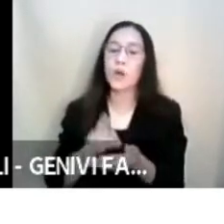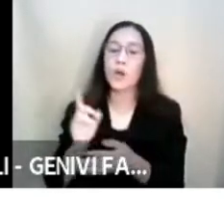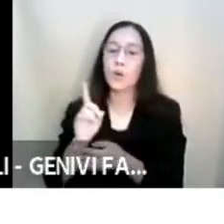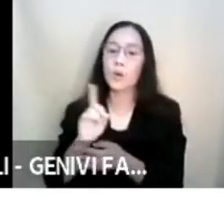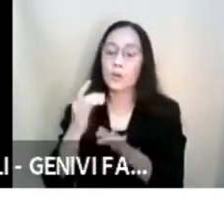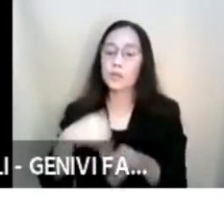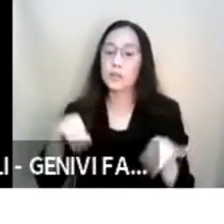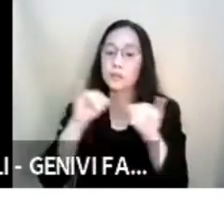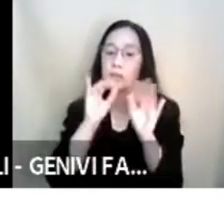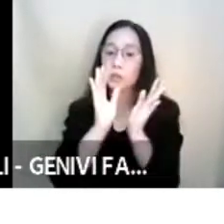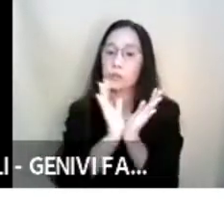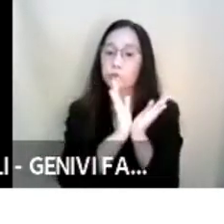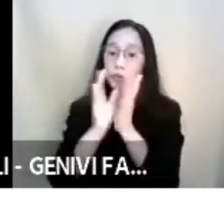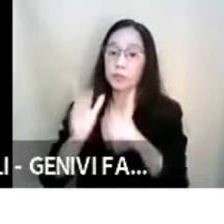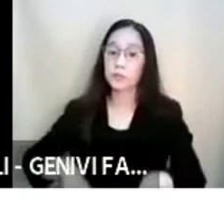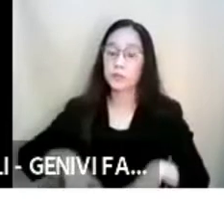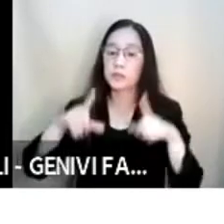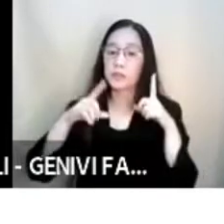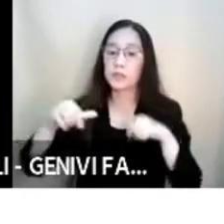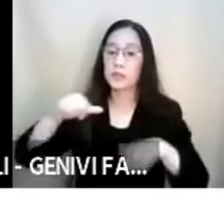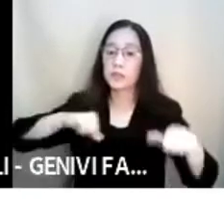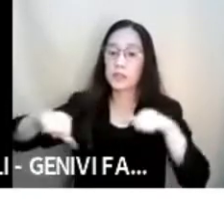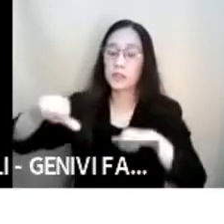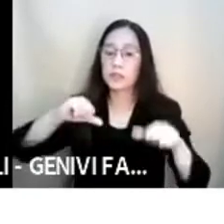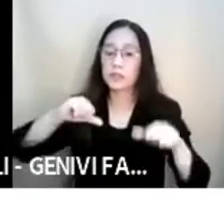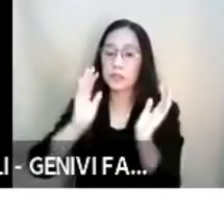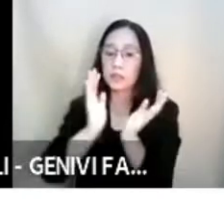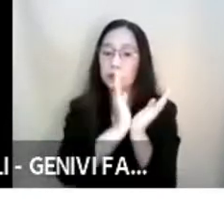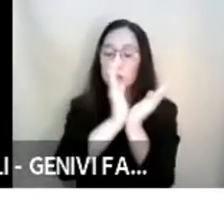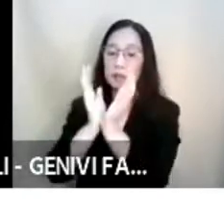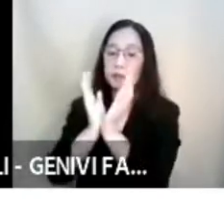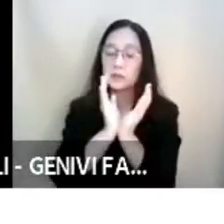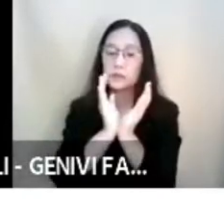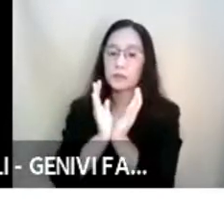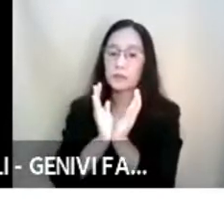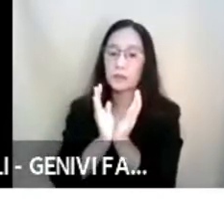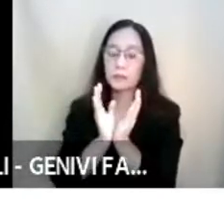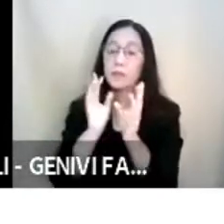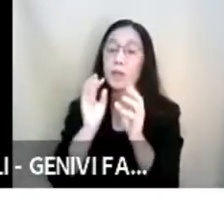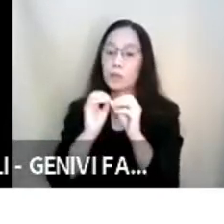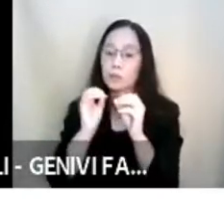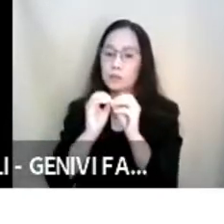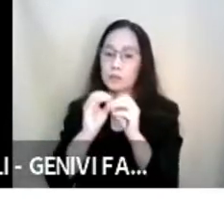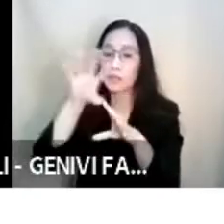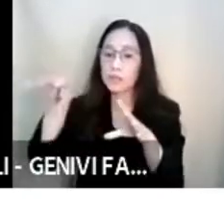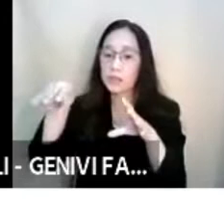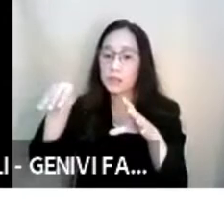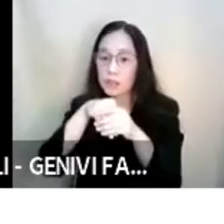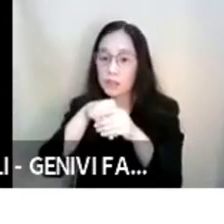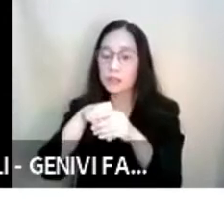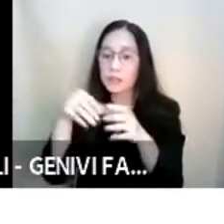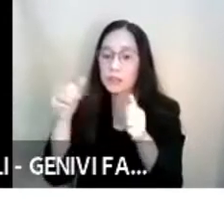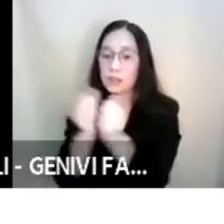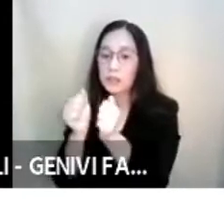the community living activities, really bringing the students in the community. Kasi mas na-integrate, no? Mas